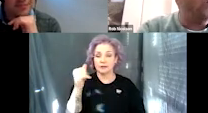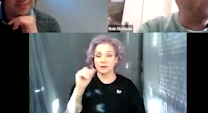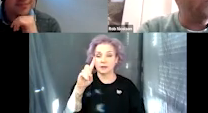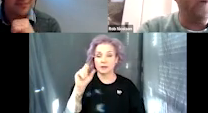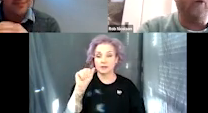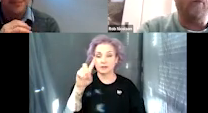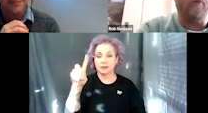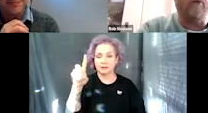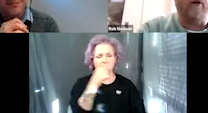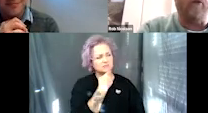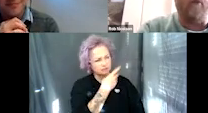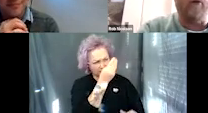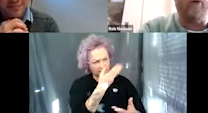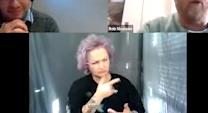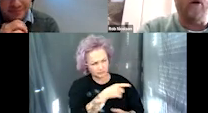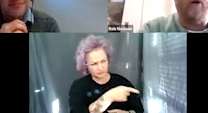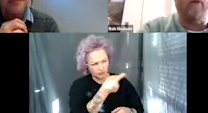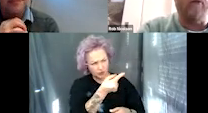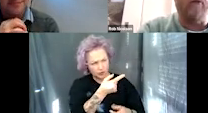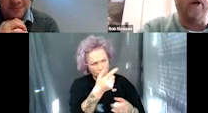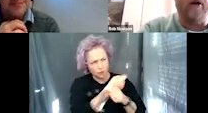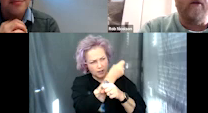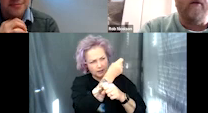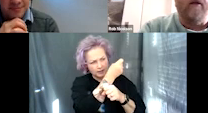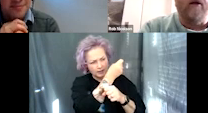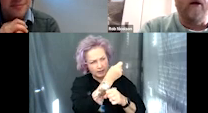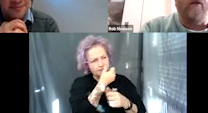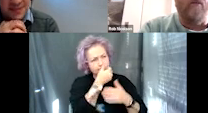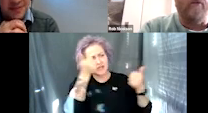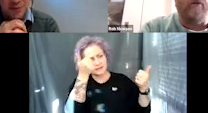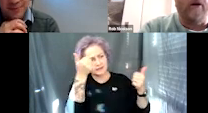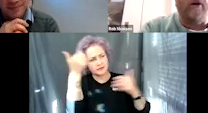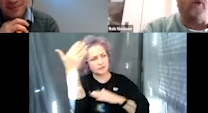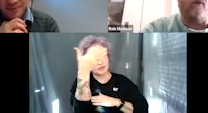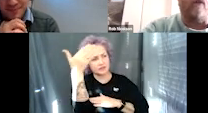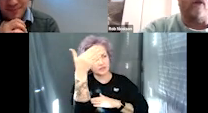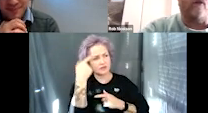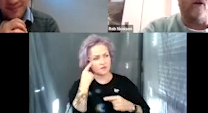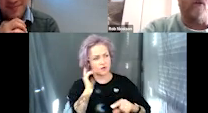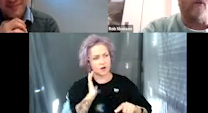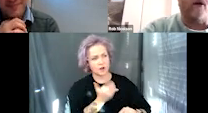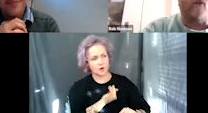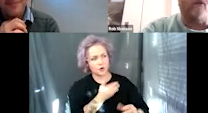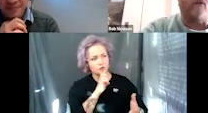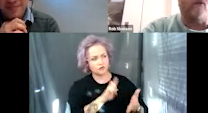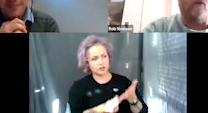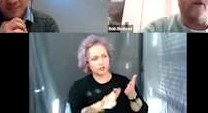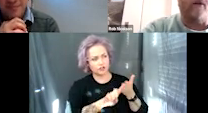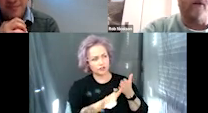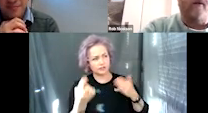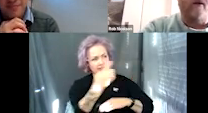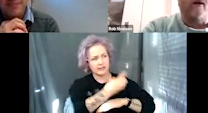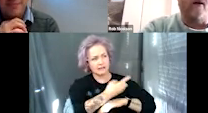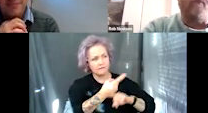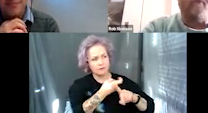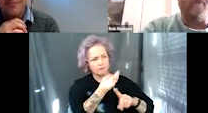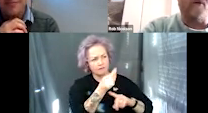the award for best presentation a couple of years ago at our research day, which is great. And sort of you've continued on with that, which is